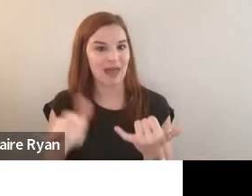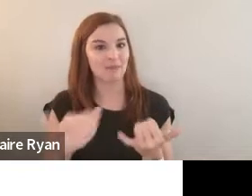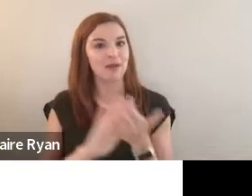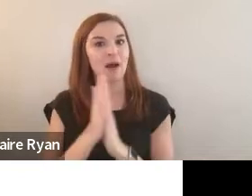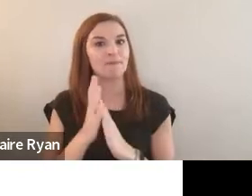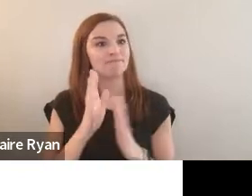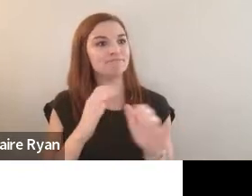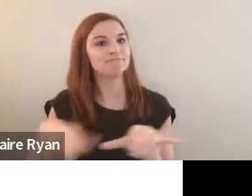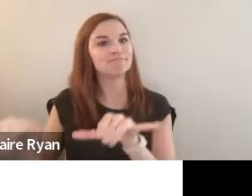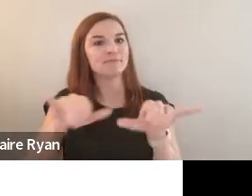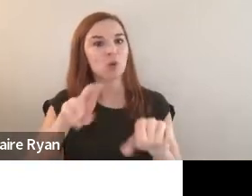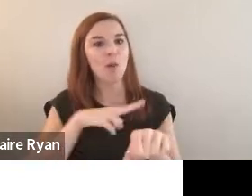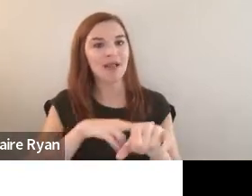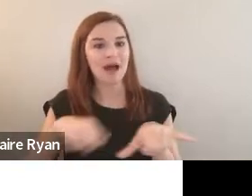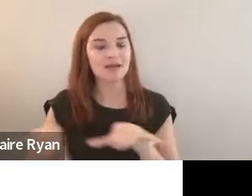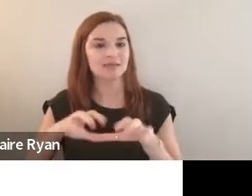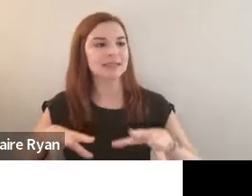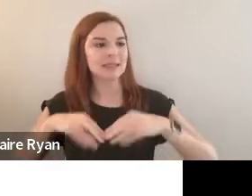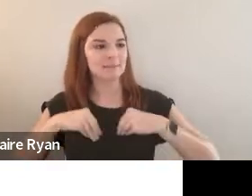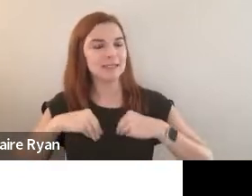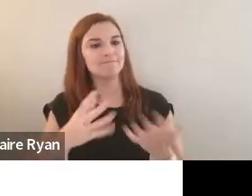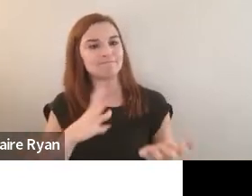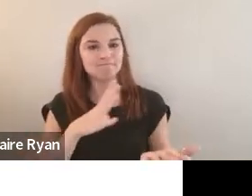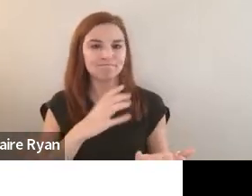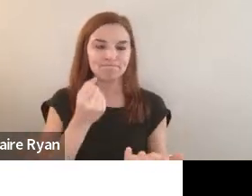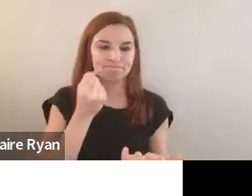harmful. Because at that point, it